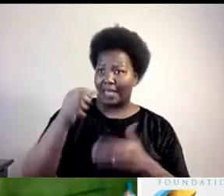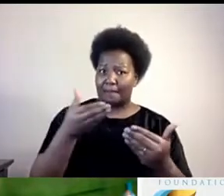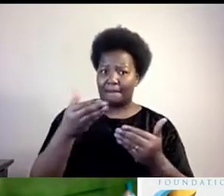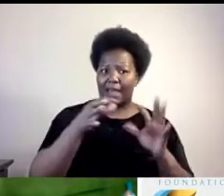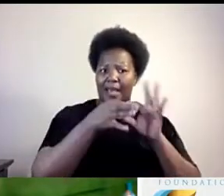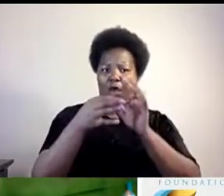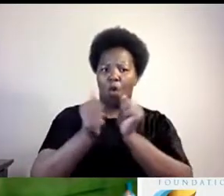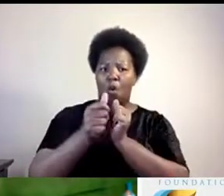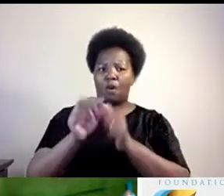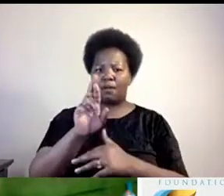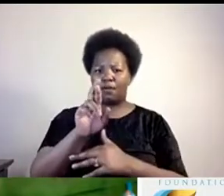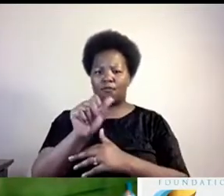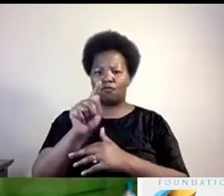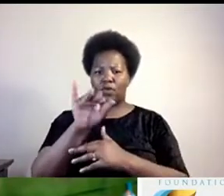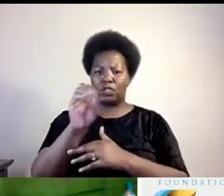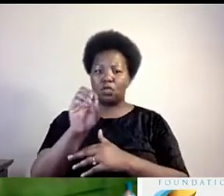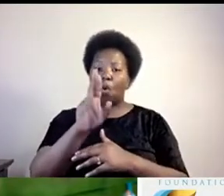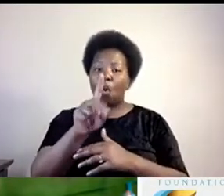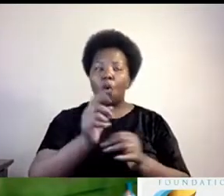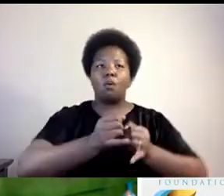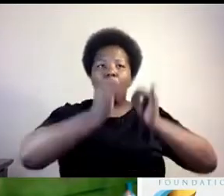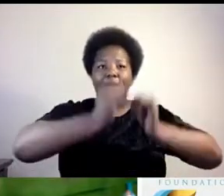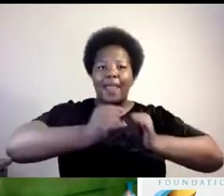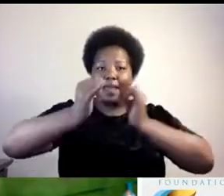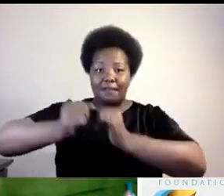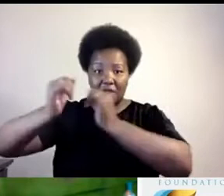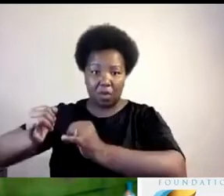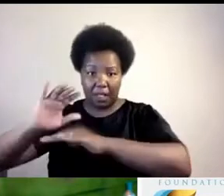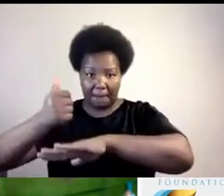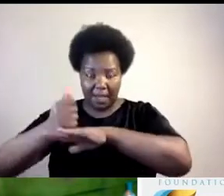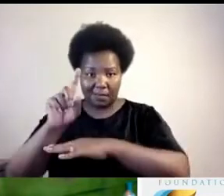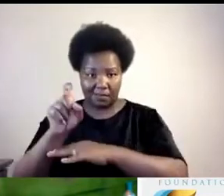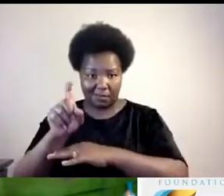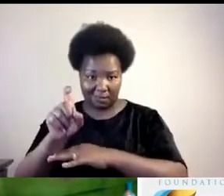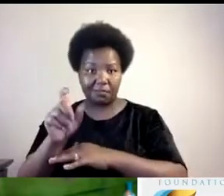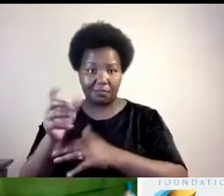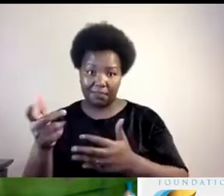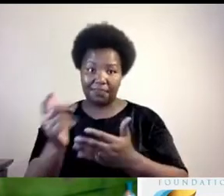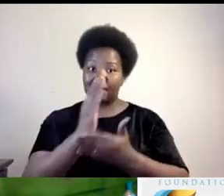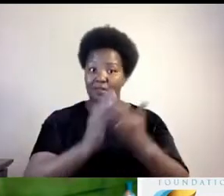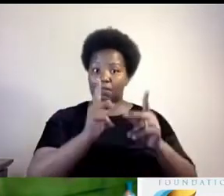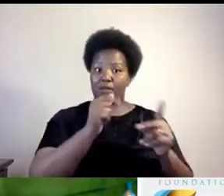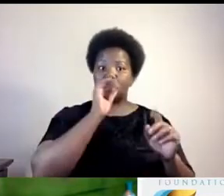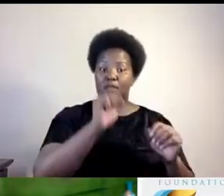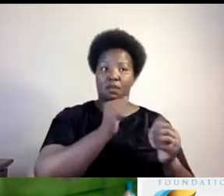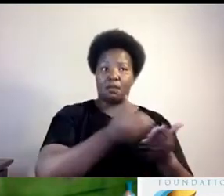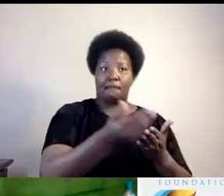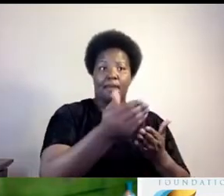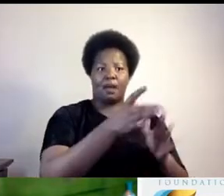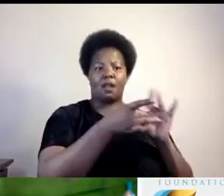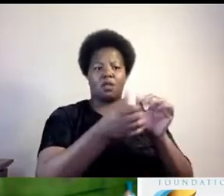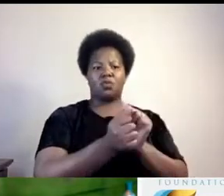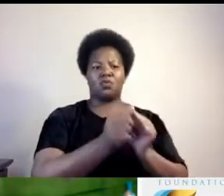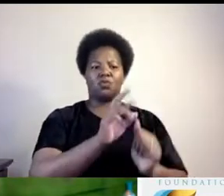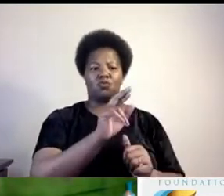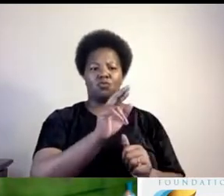they all have to be individually based? And actually, people are still able to purchase ratio-based services if that's what